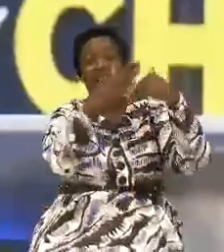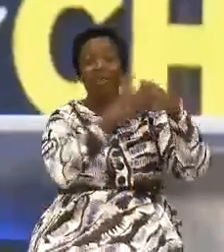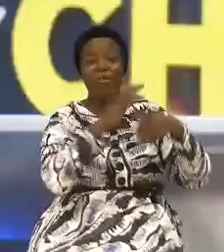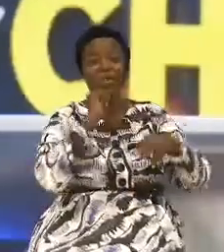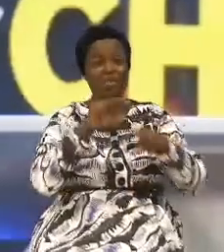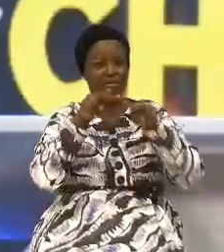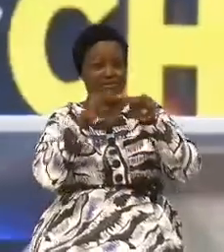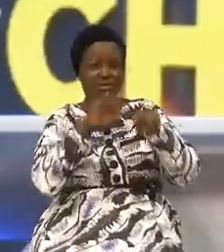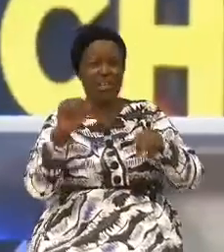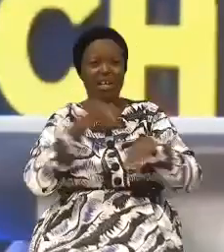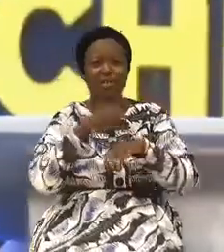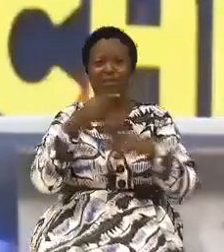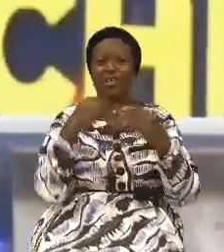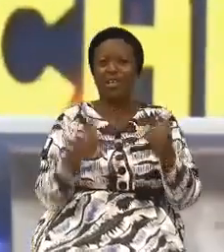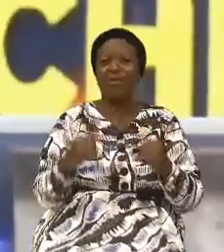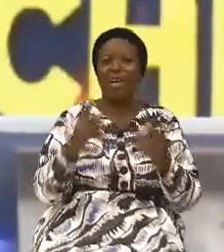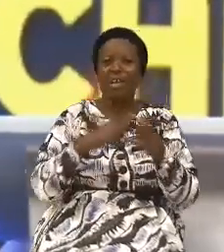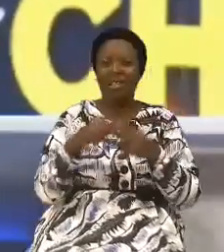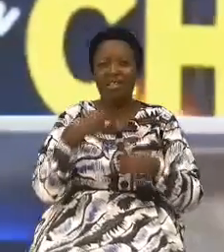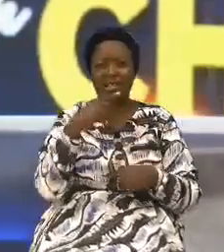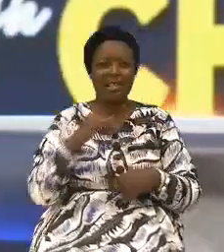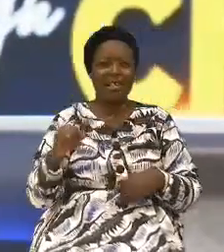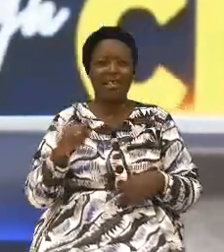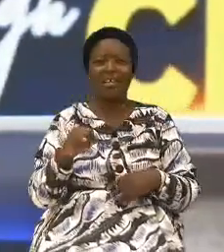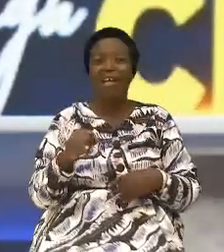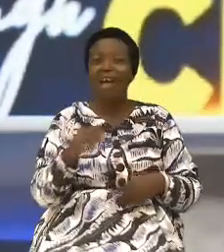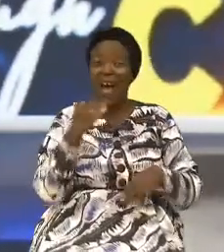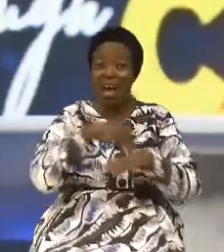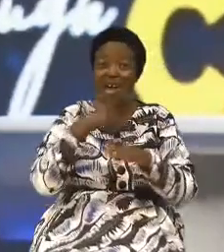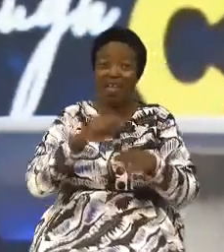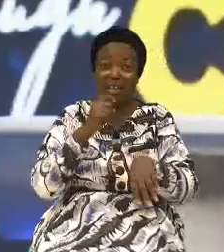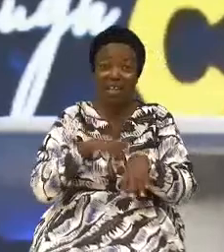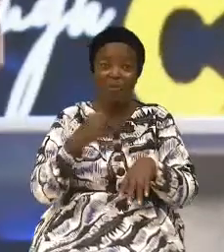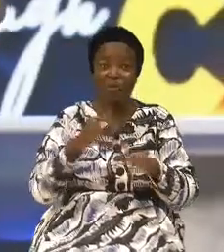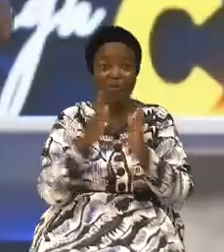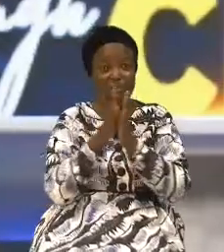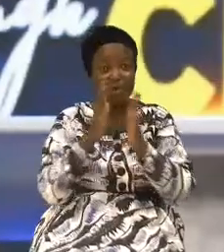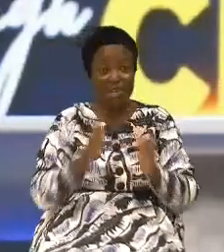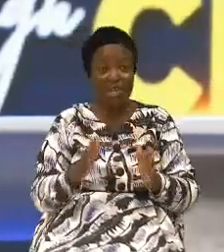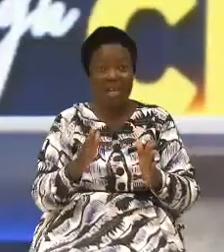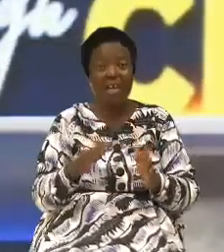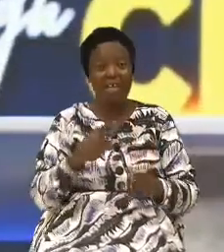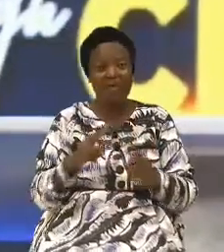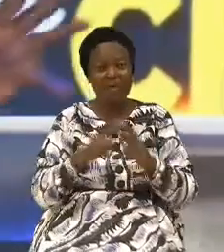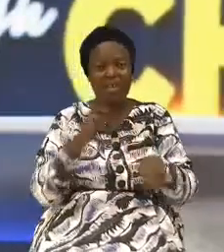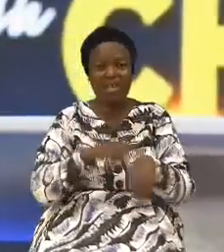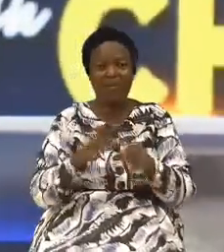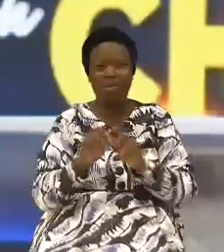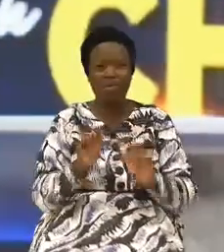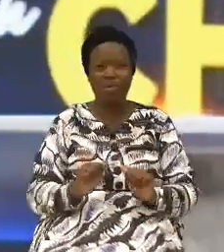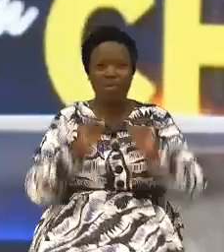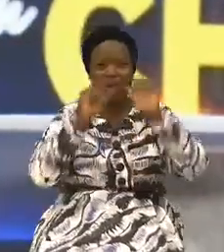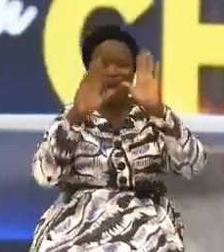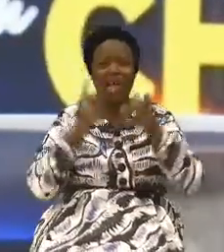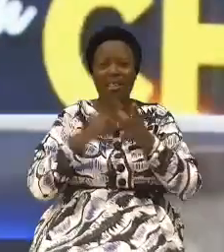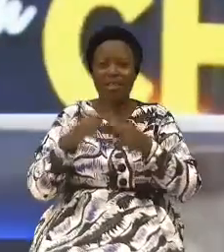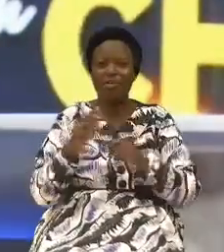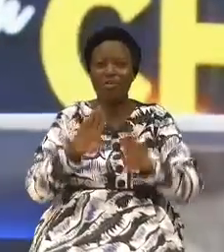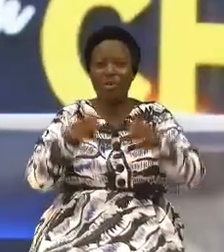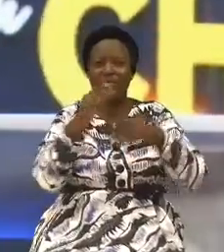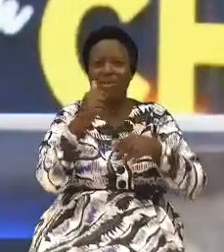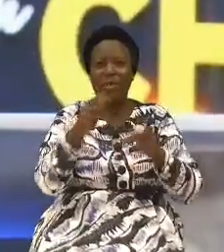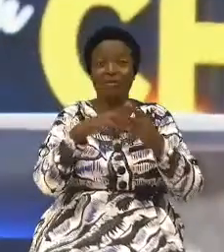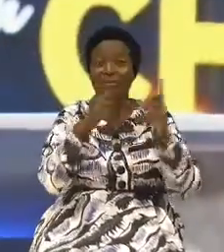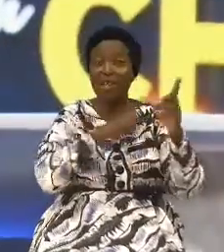you now and is saying, at the time of prayer, the moment you surrender and give yourself to the